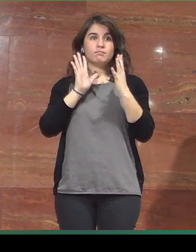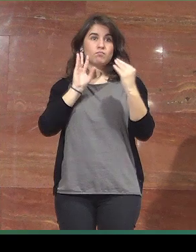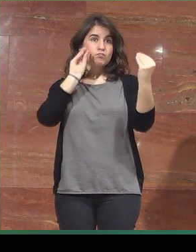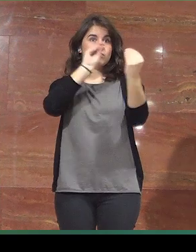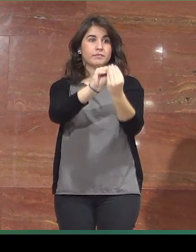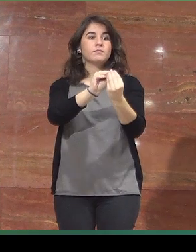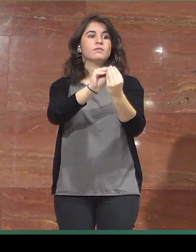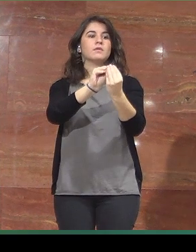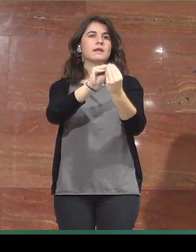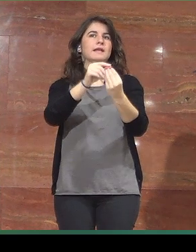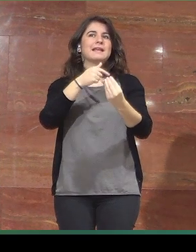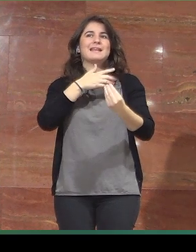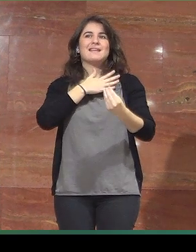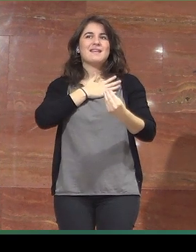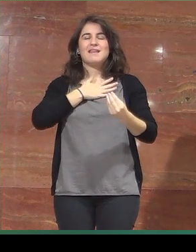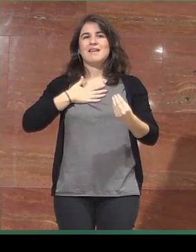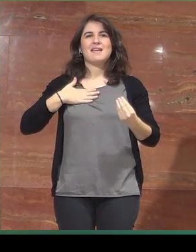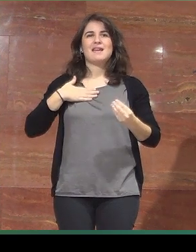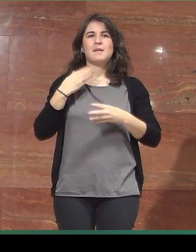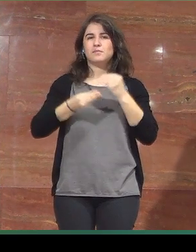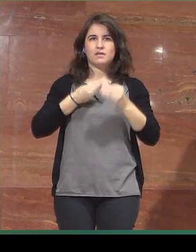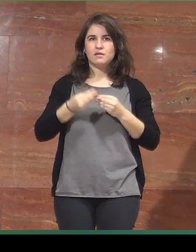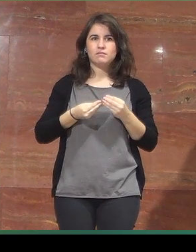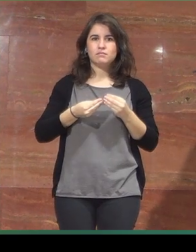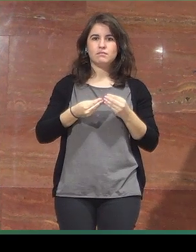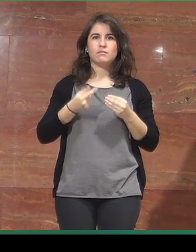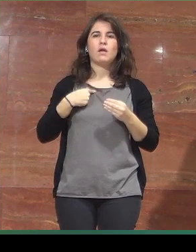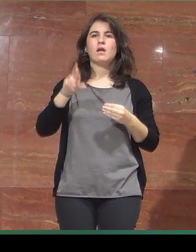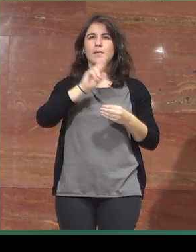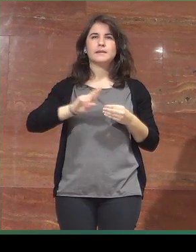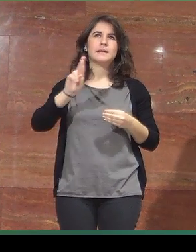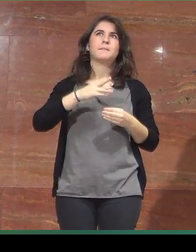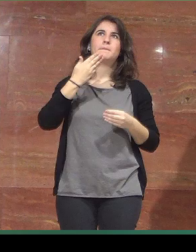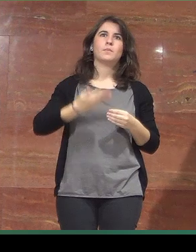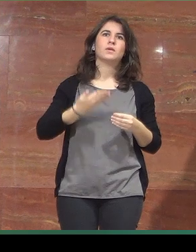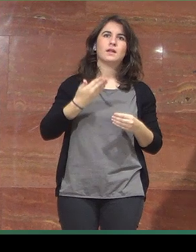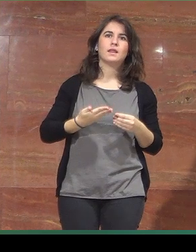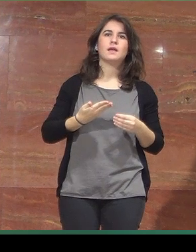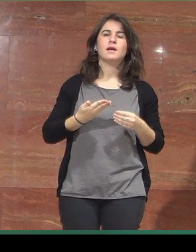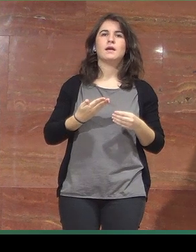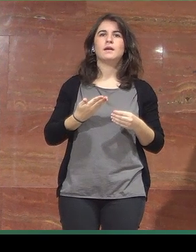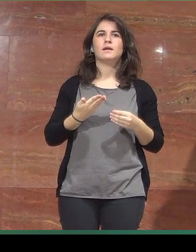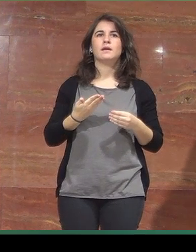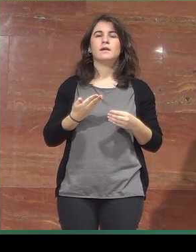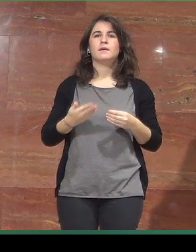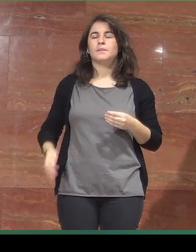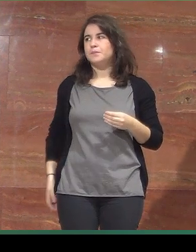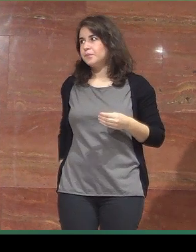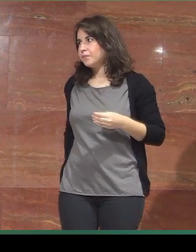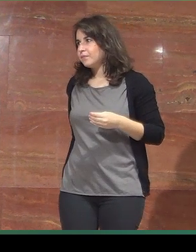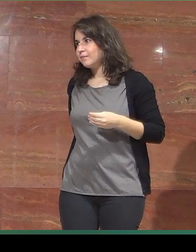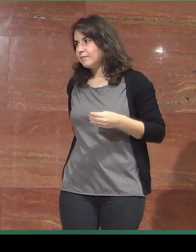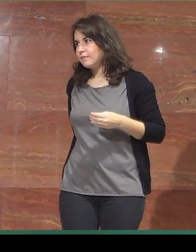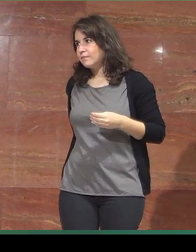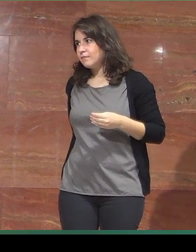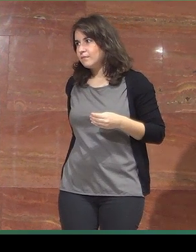speech about the importance of, I'm sign everything of both persons speak before. I have